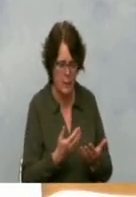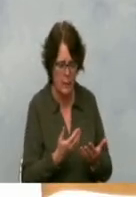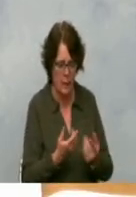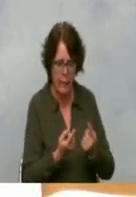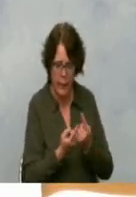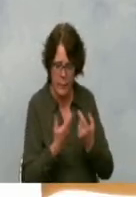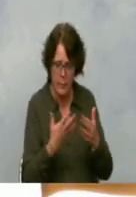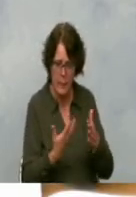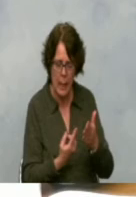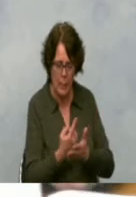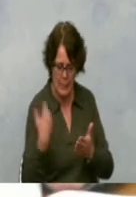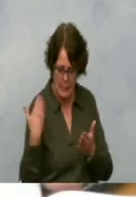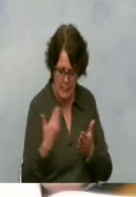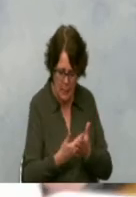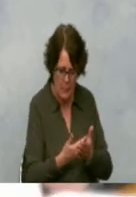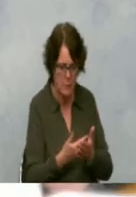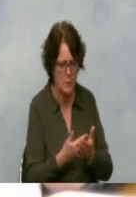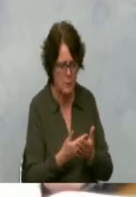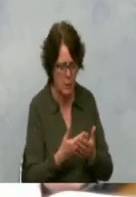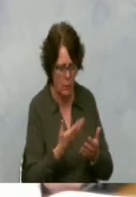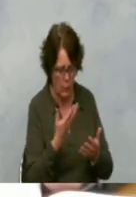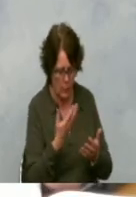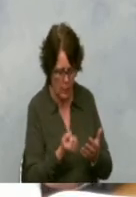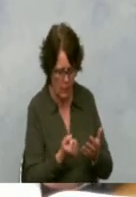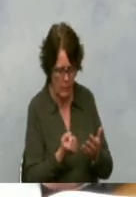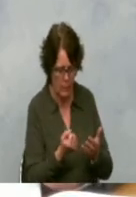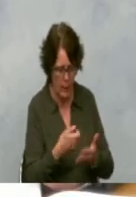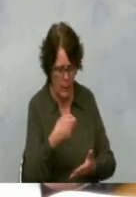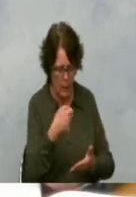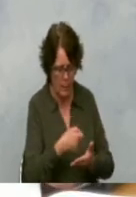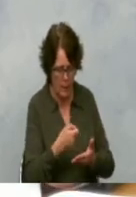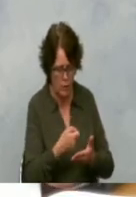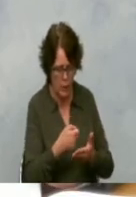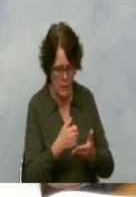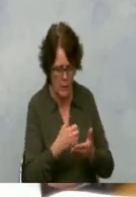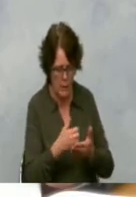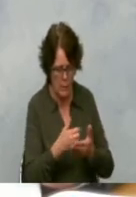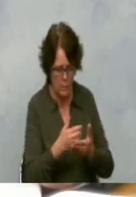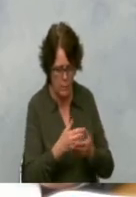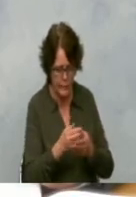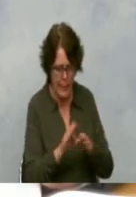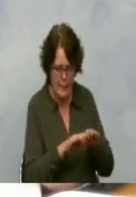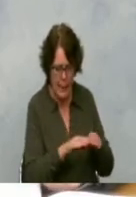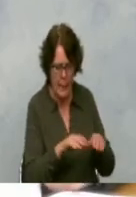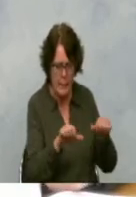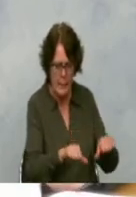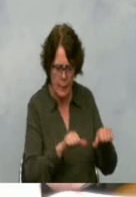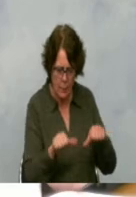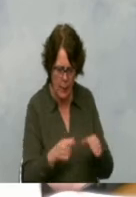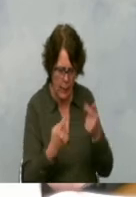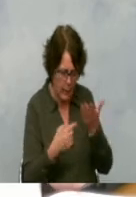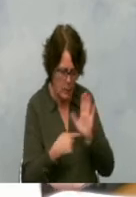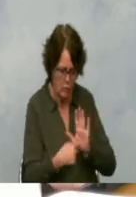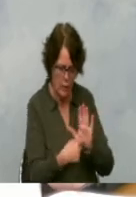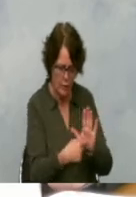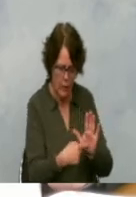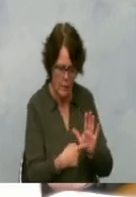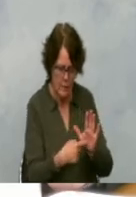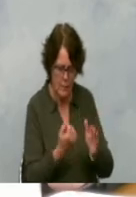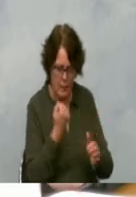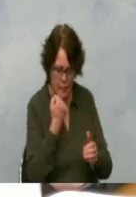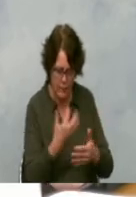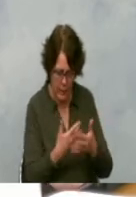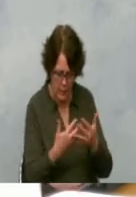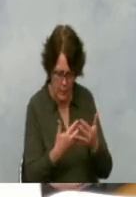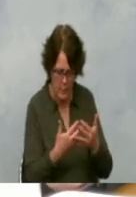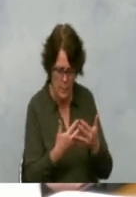that have happened since then, we have had a budget settlement, right? So that's reflected in these figures. The